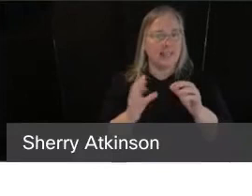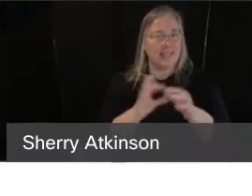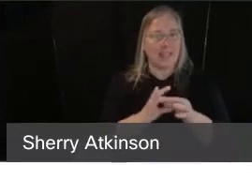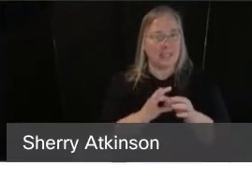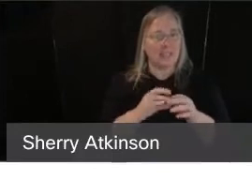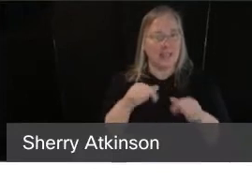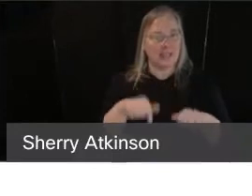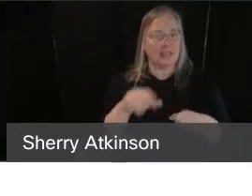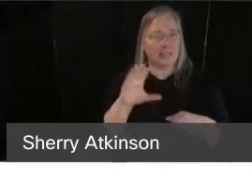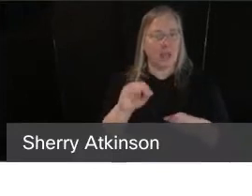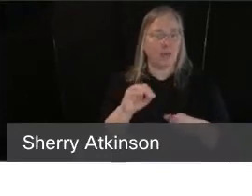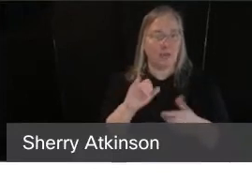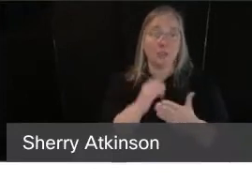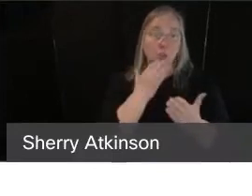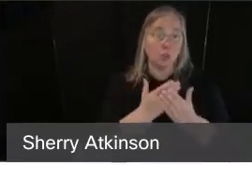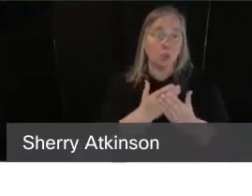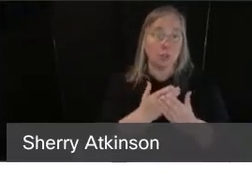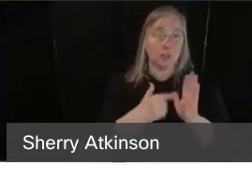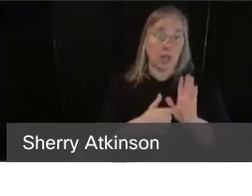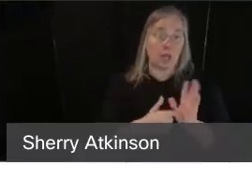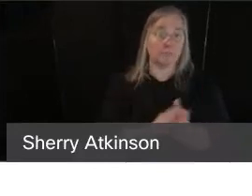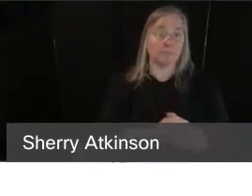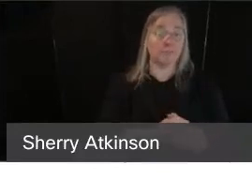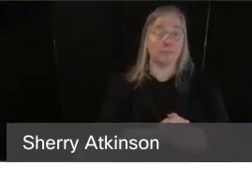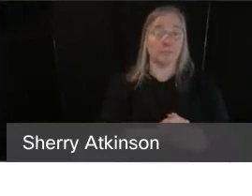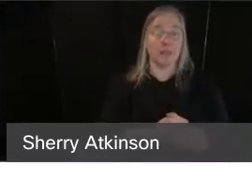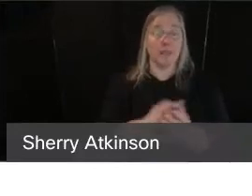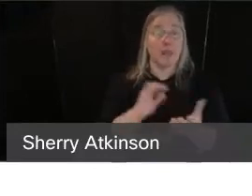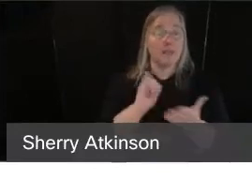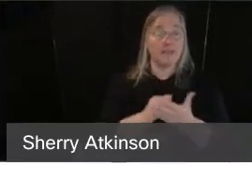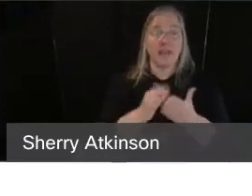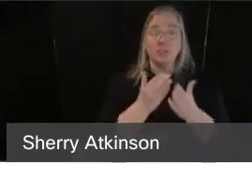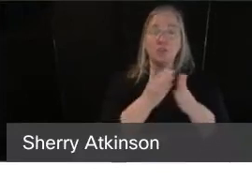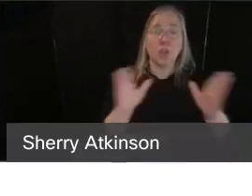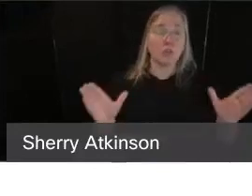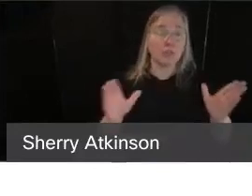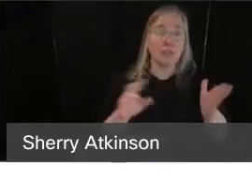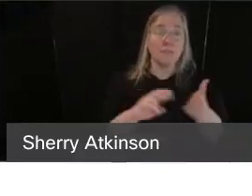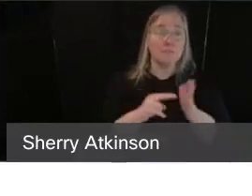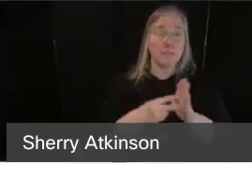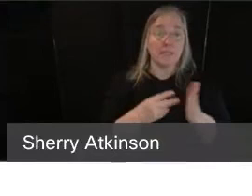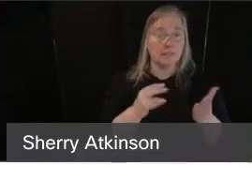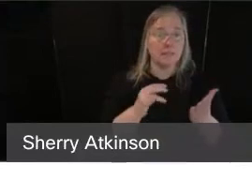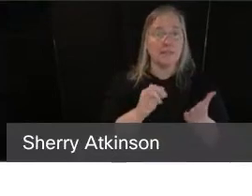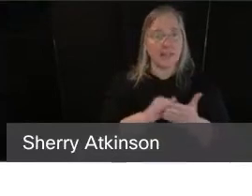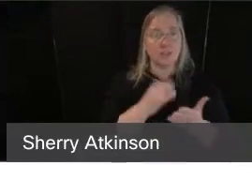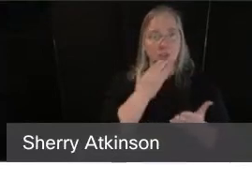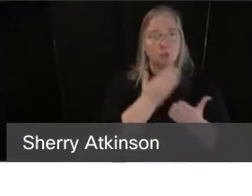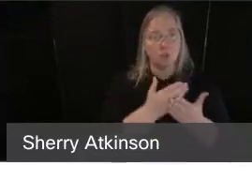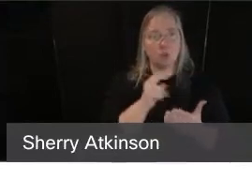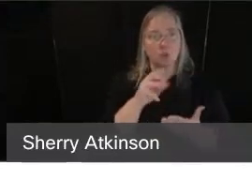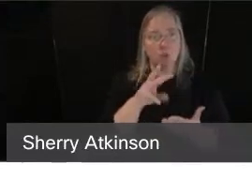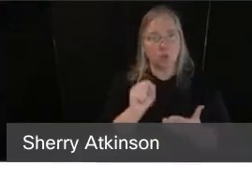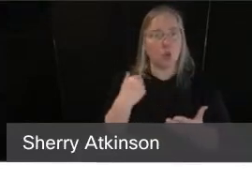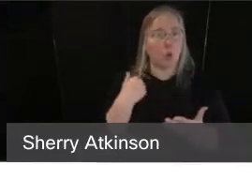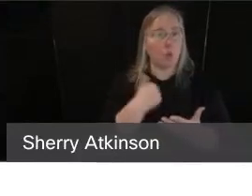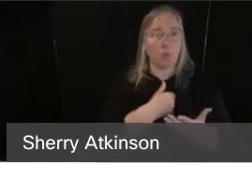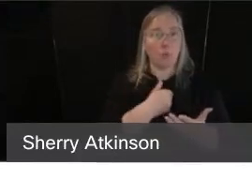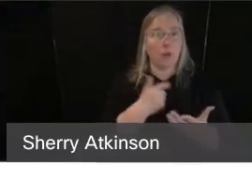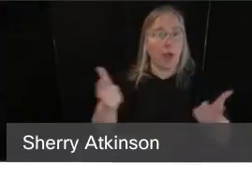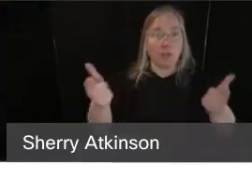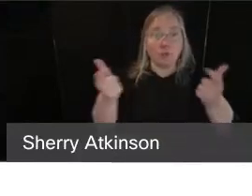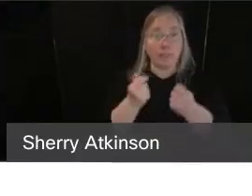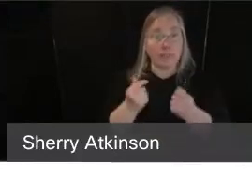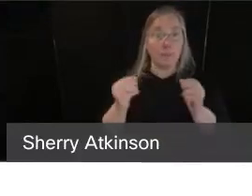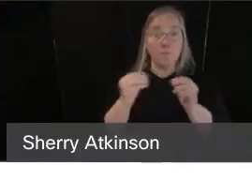sign. So that has, generally speaking, been the good news, that we are attracting more people into